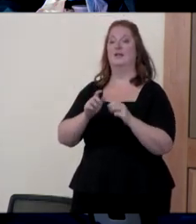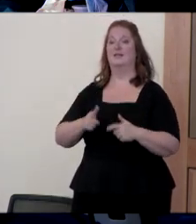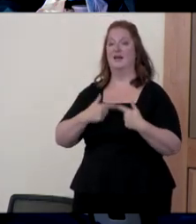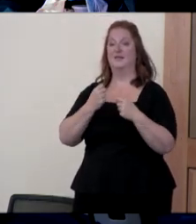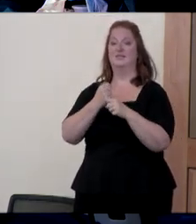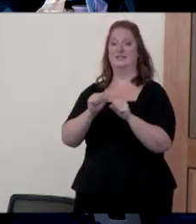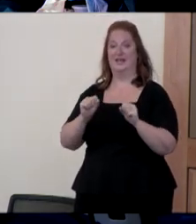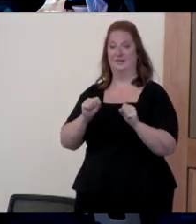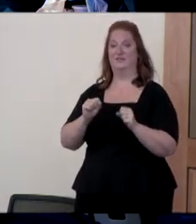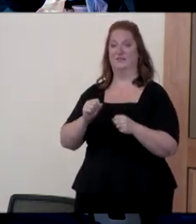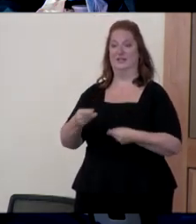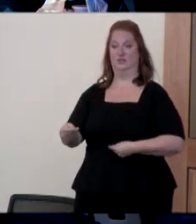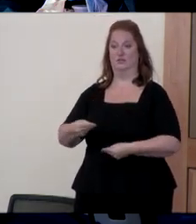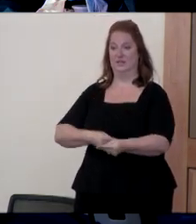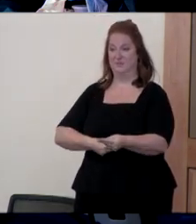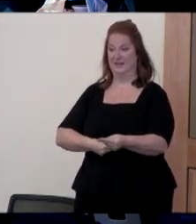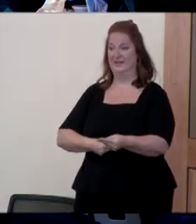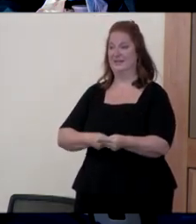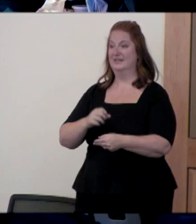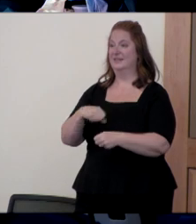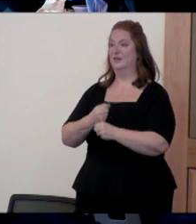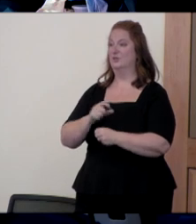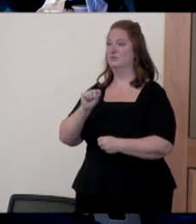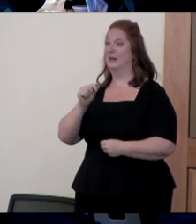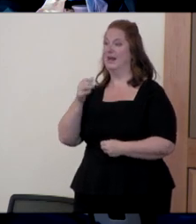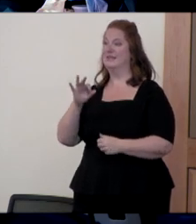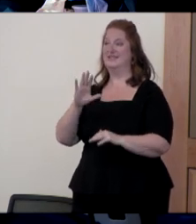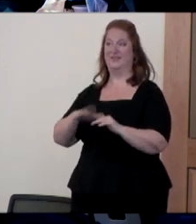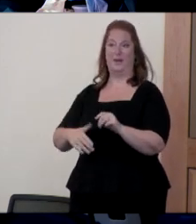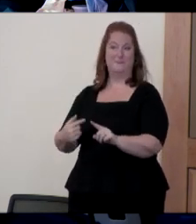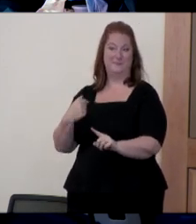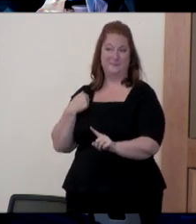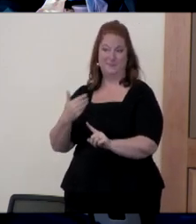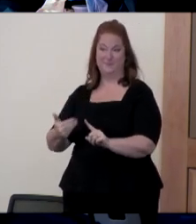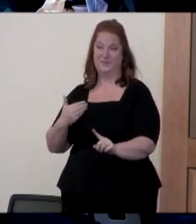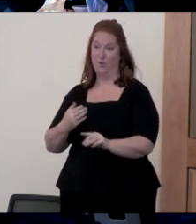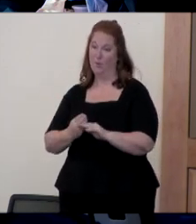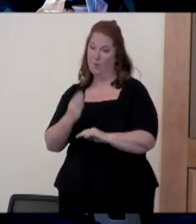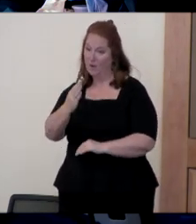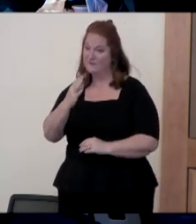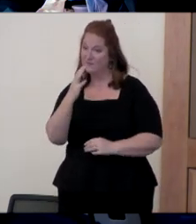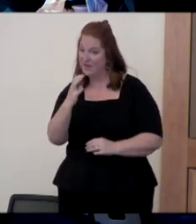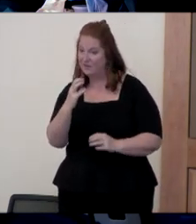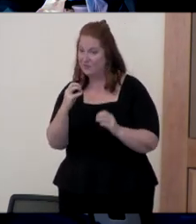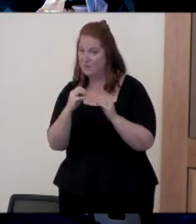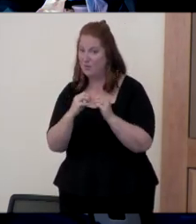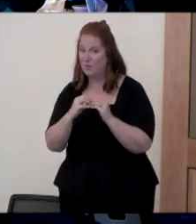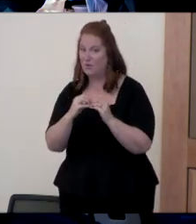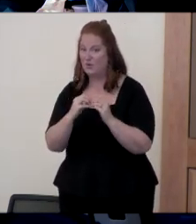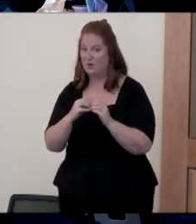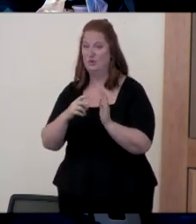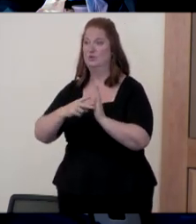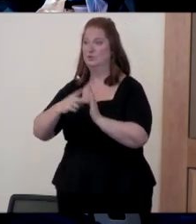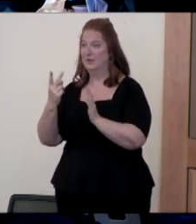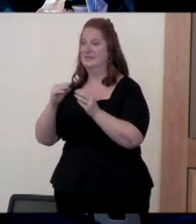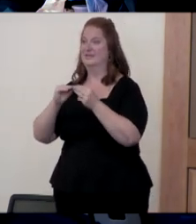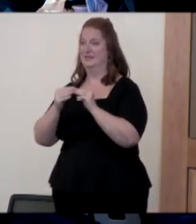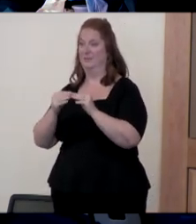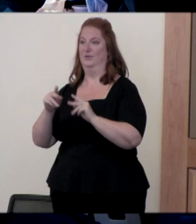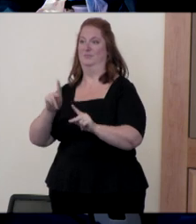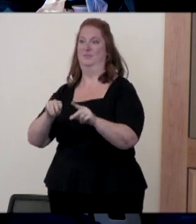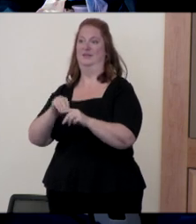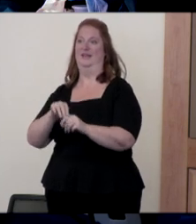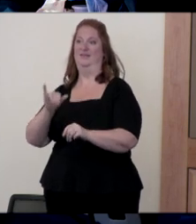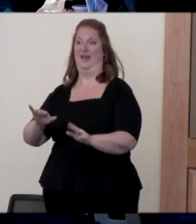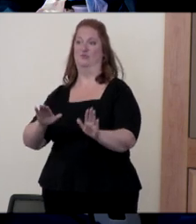life-saving transplants in 2019 than ever before. Nearly 500, by the way, about twice the number of people in this room.